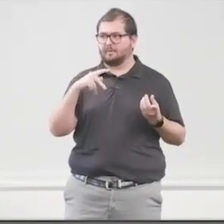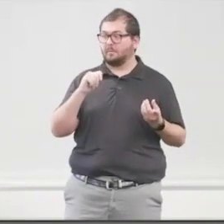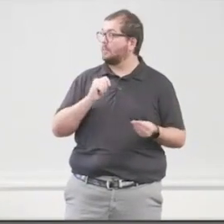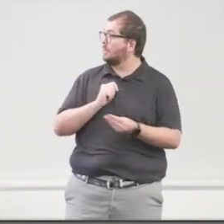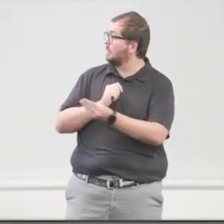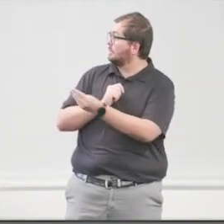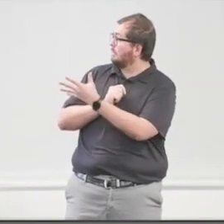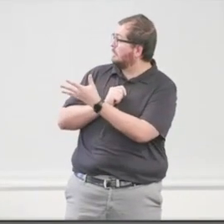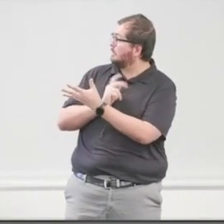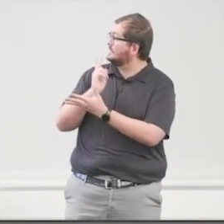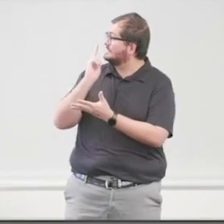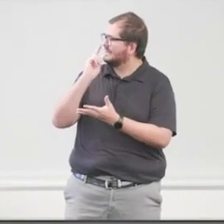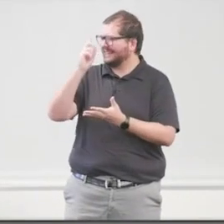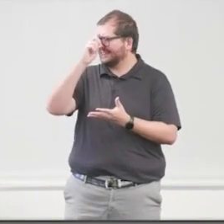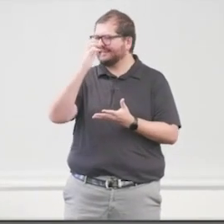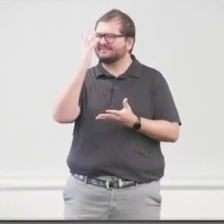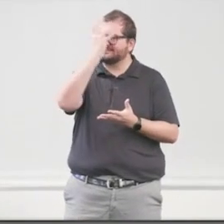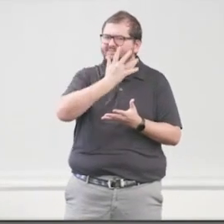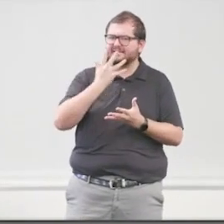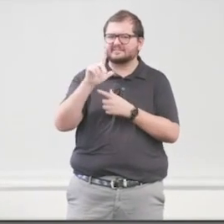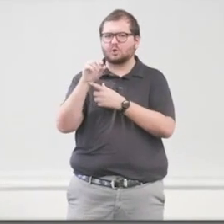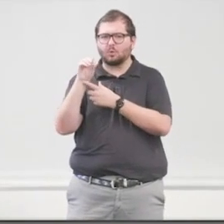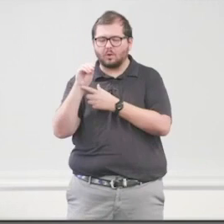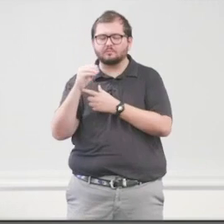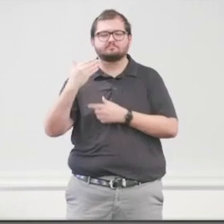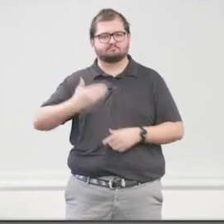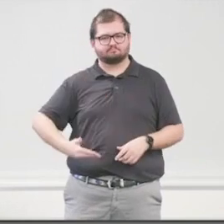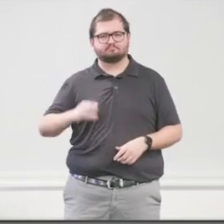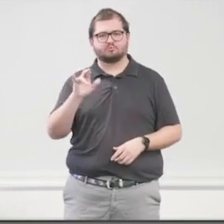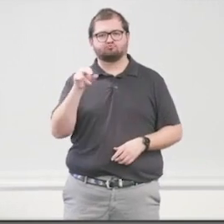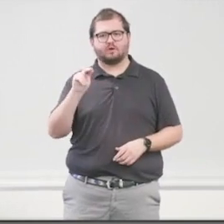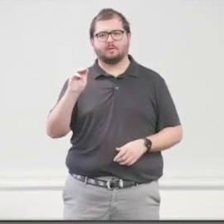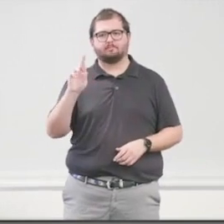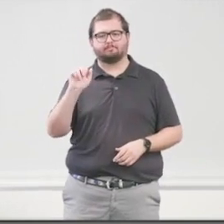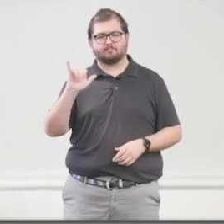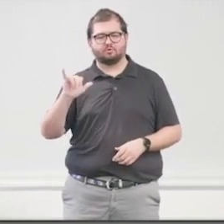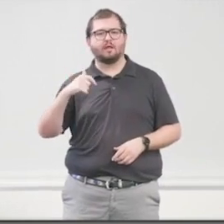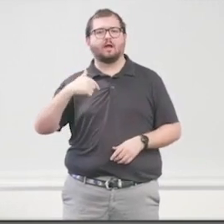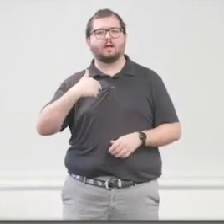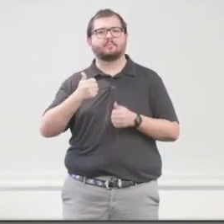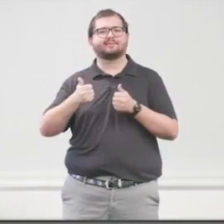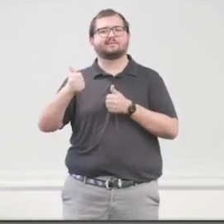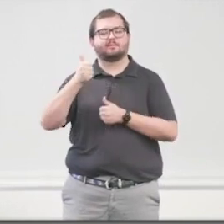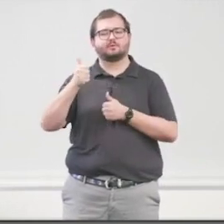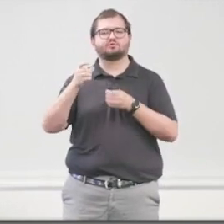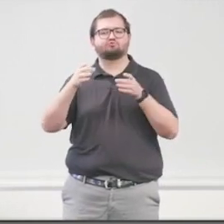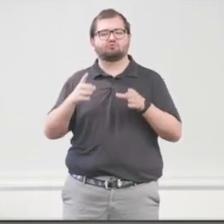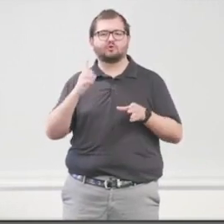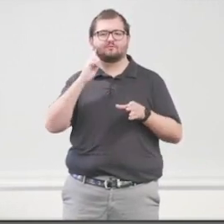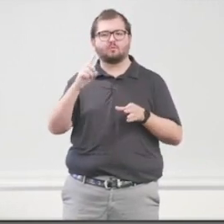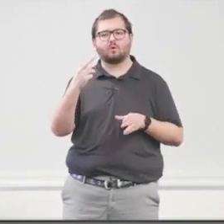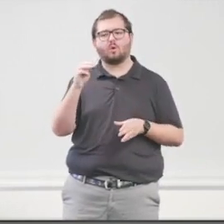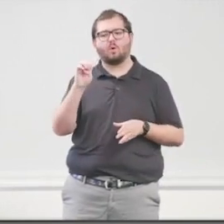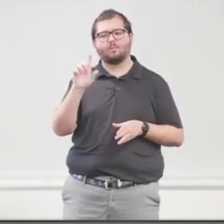I think that's all of our faces and our logos. Good morning, everyone. My name is Ryan Murray. I am the Deputy Director for the Arizona Department of Homeland Security over